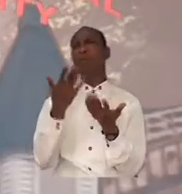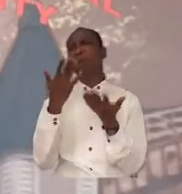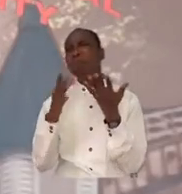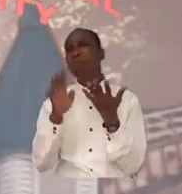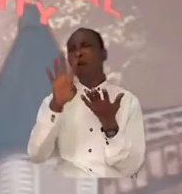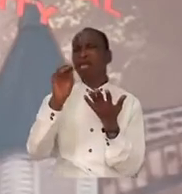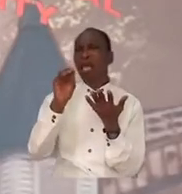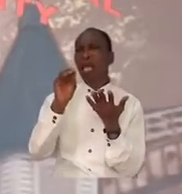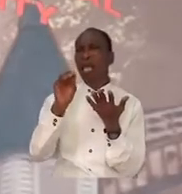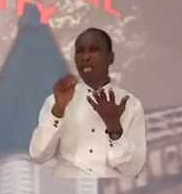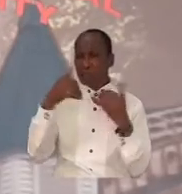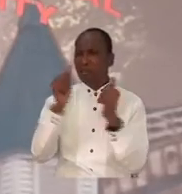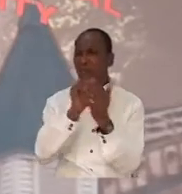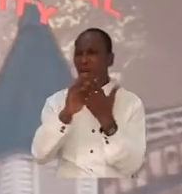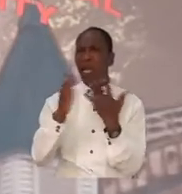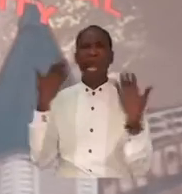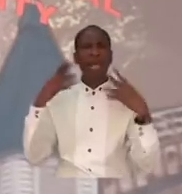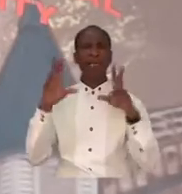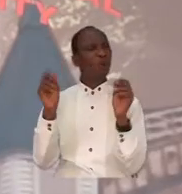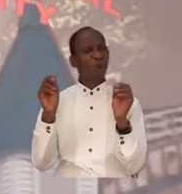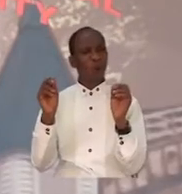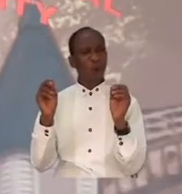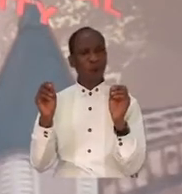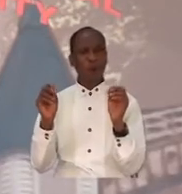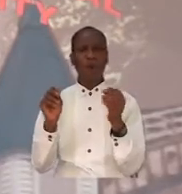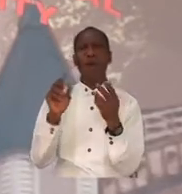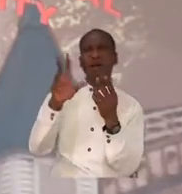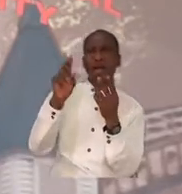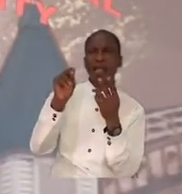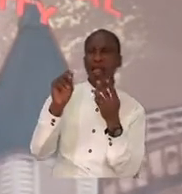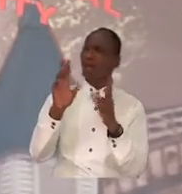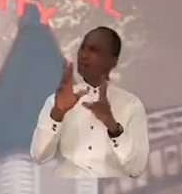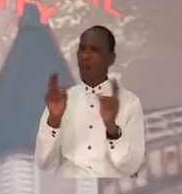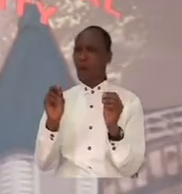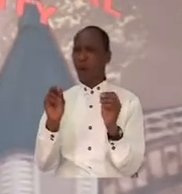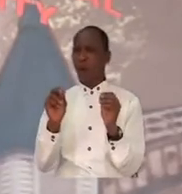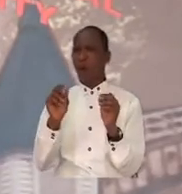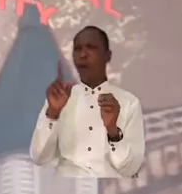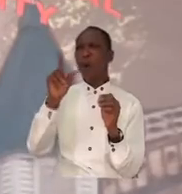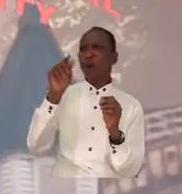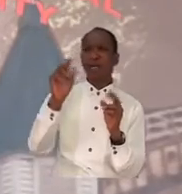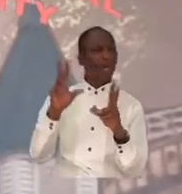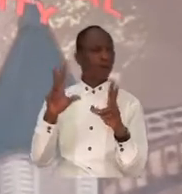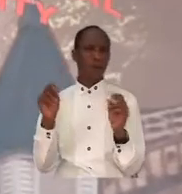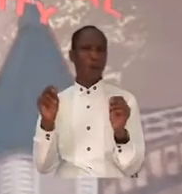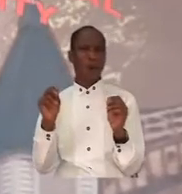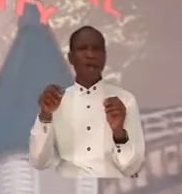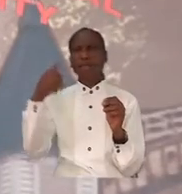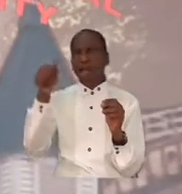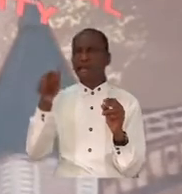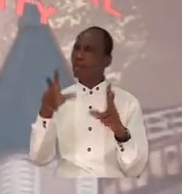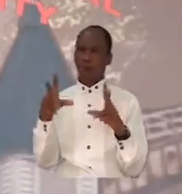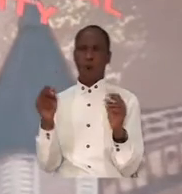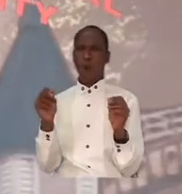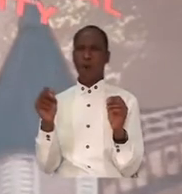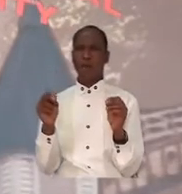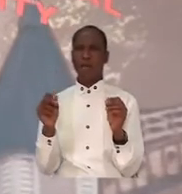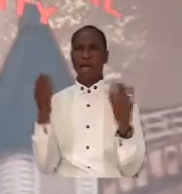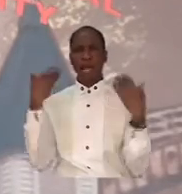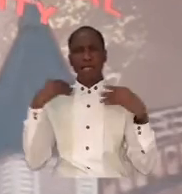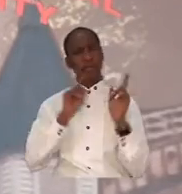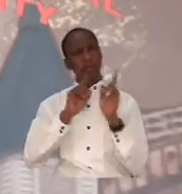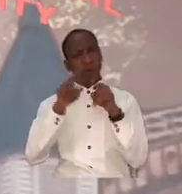Adriana, or so on come in, say, ho, nor their bed, dear son, or nor their bed, you know, nor their bed, do. I saw some cotton